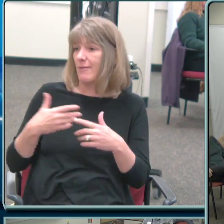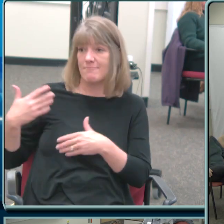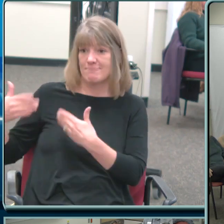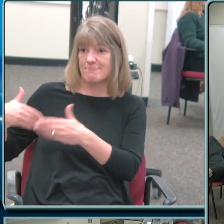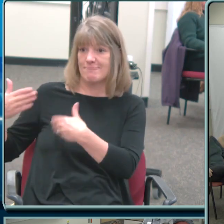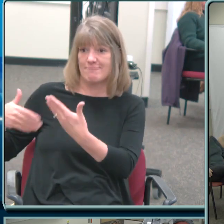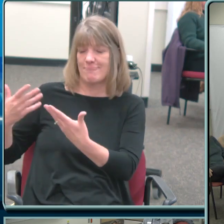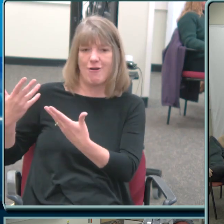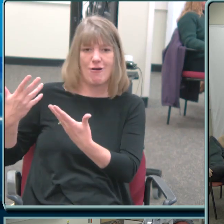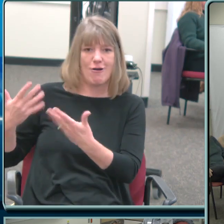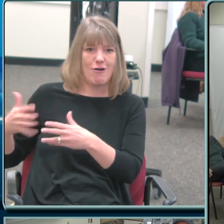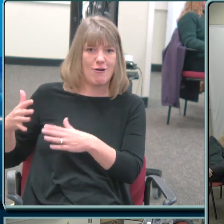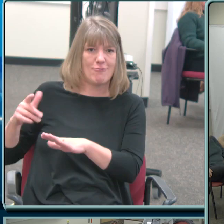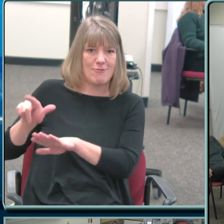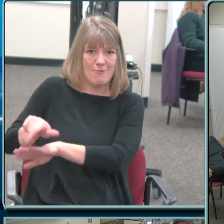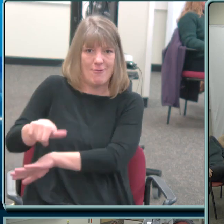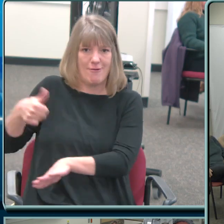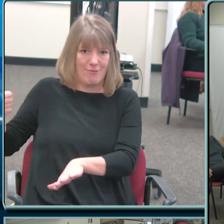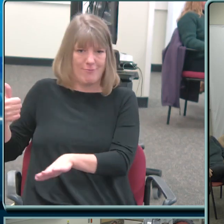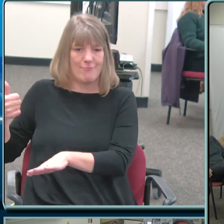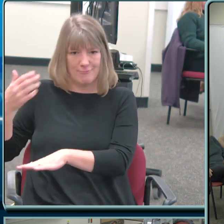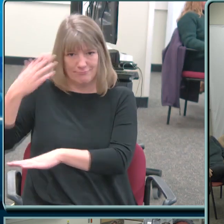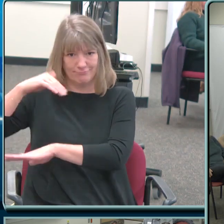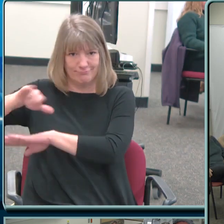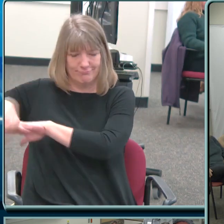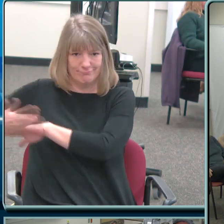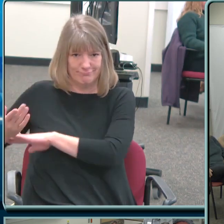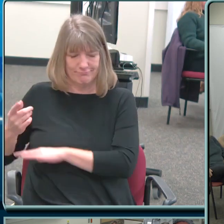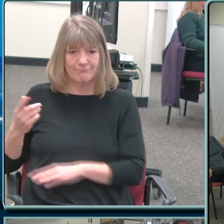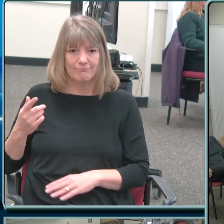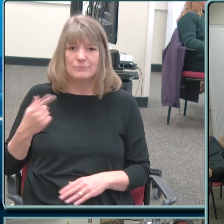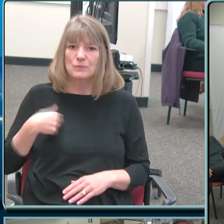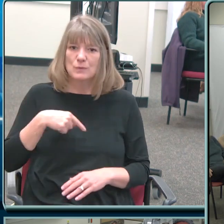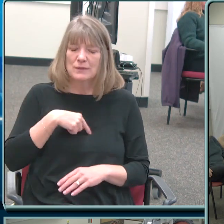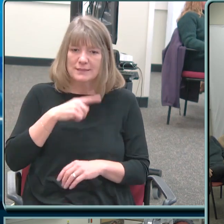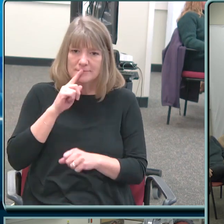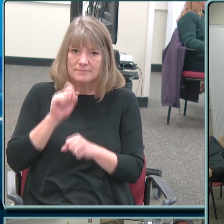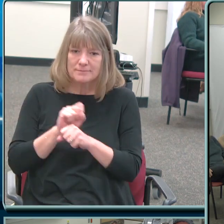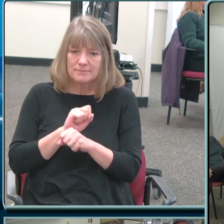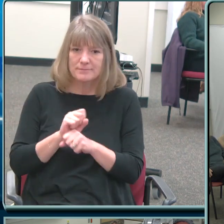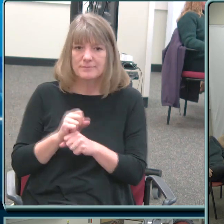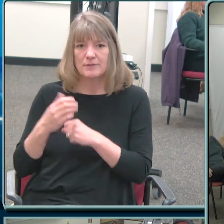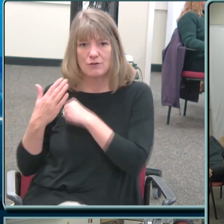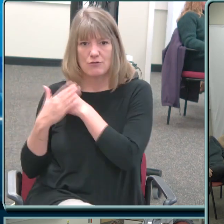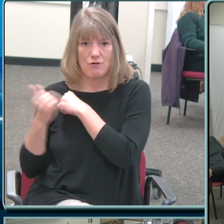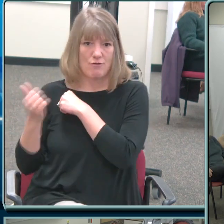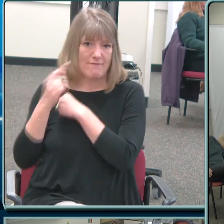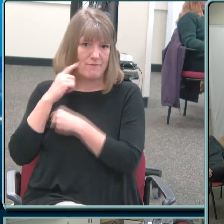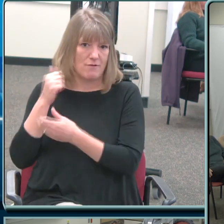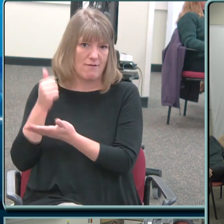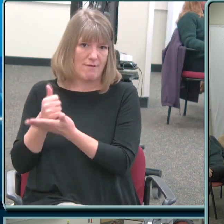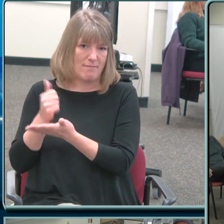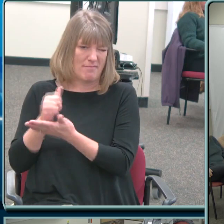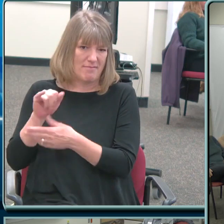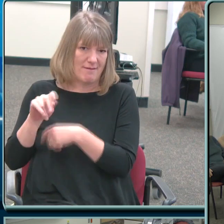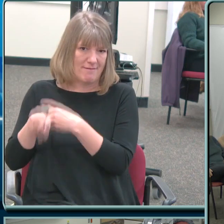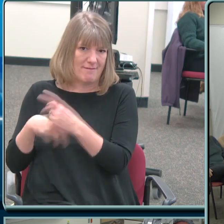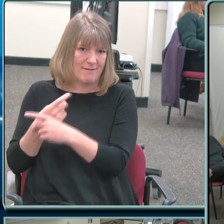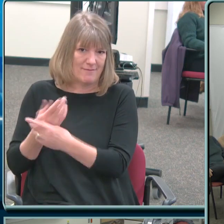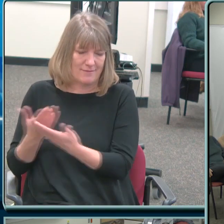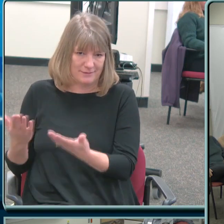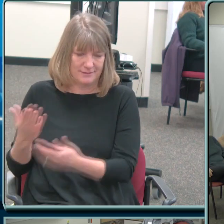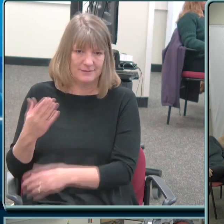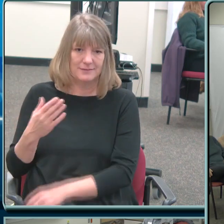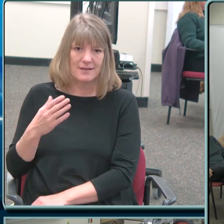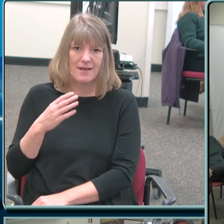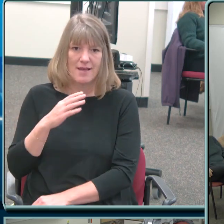had found alternate sheltering. So we definitely do get called to assist in these types of things,